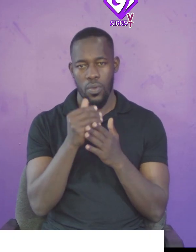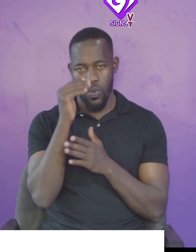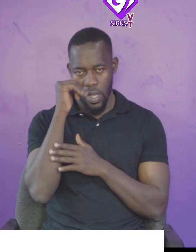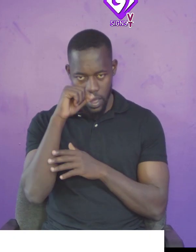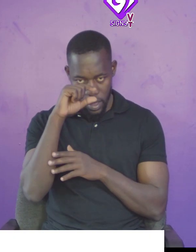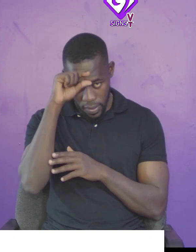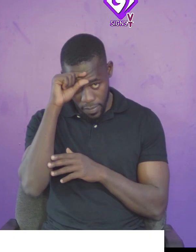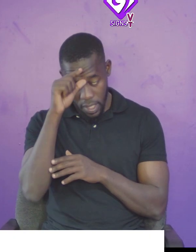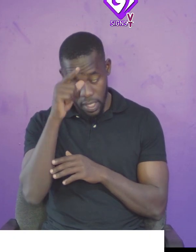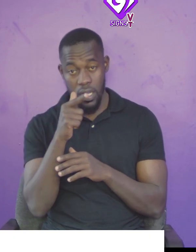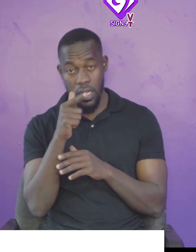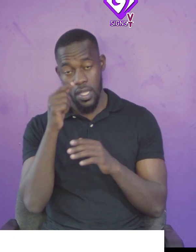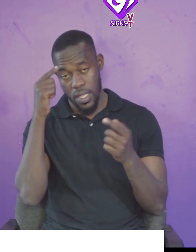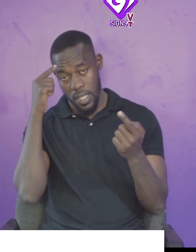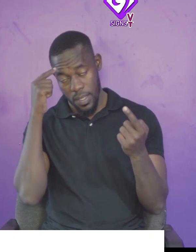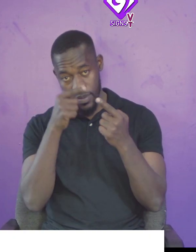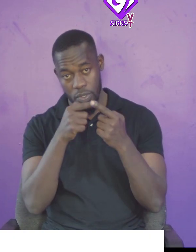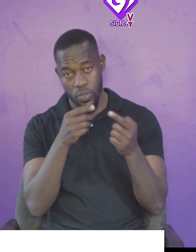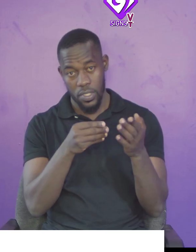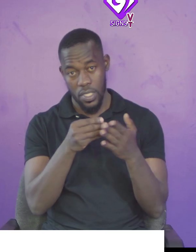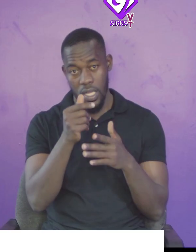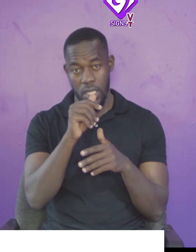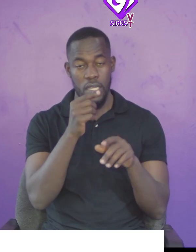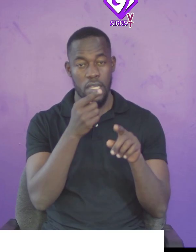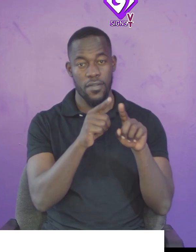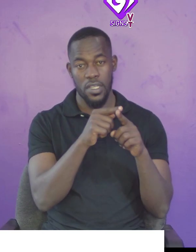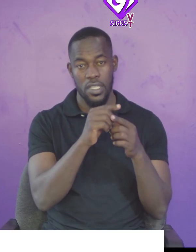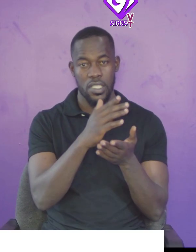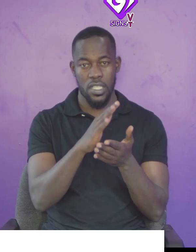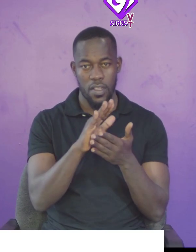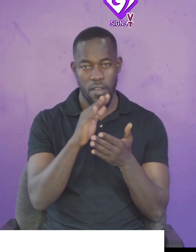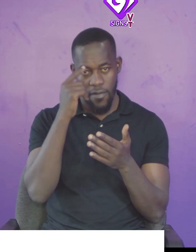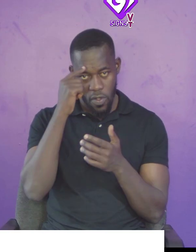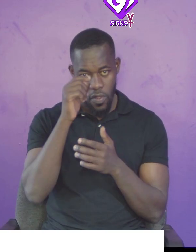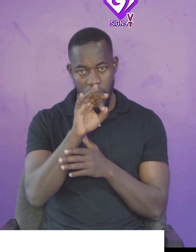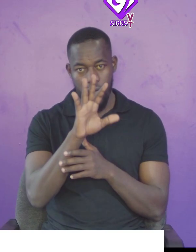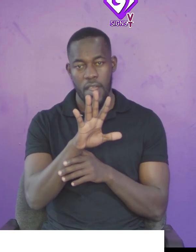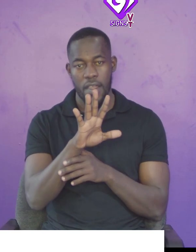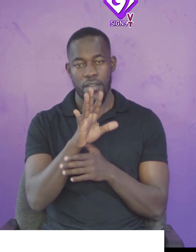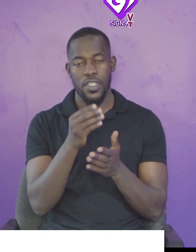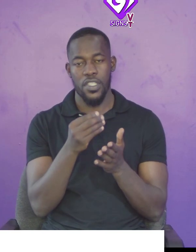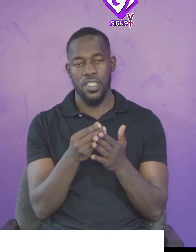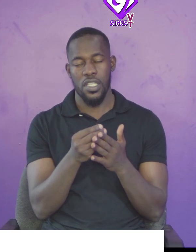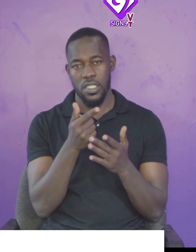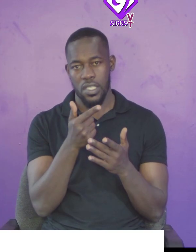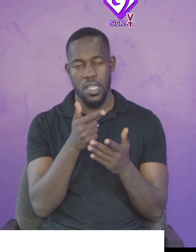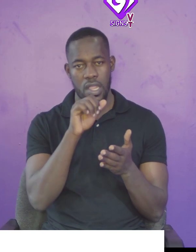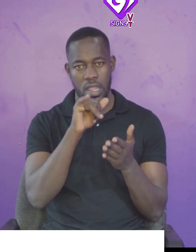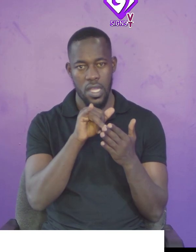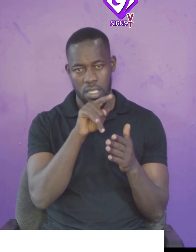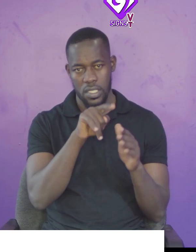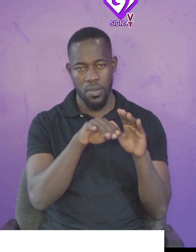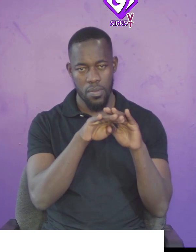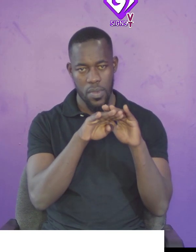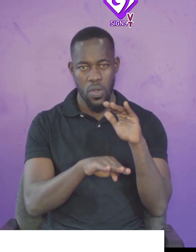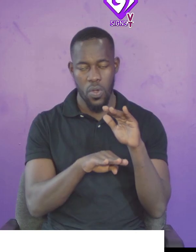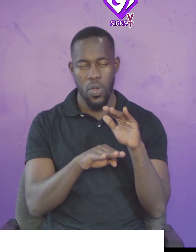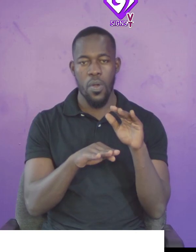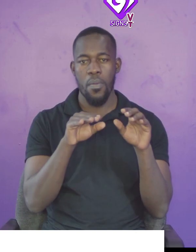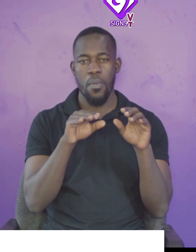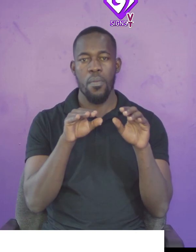government intends to sell each share for 35 shillings. This price is well below the current market